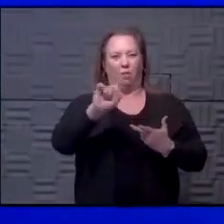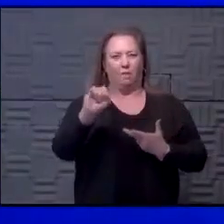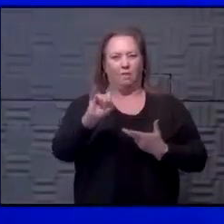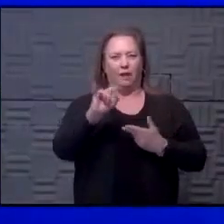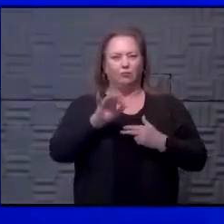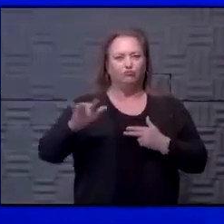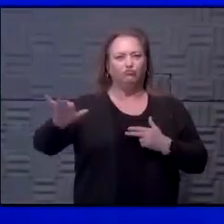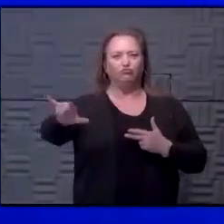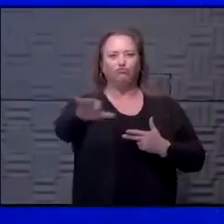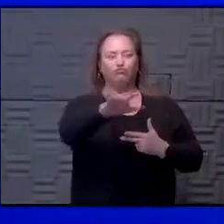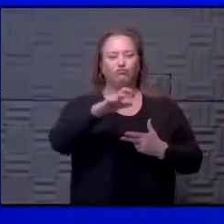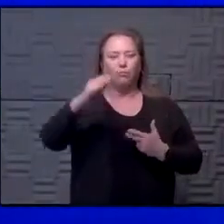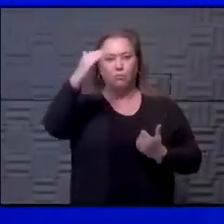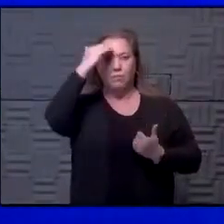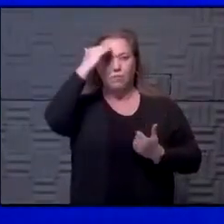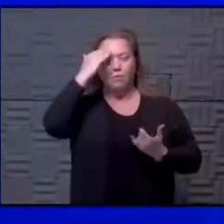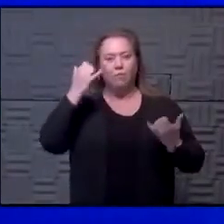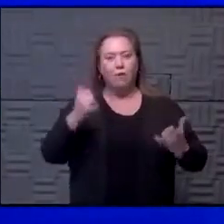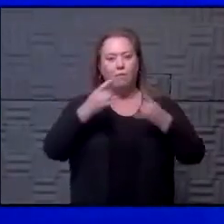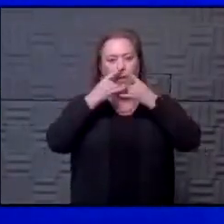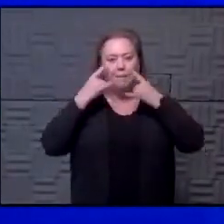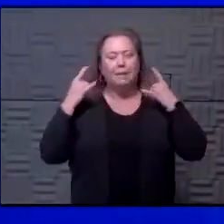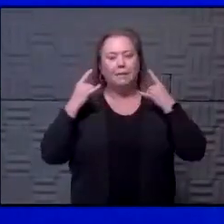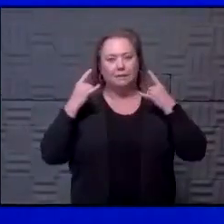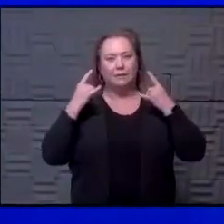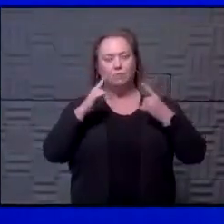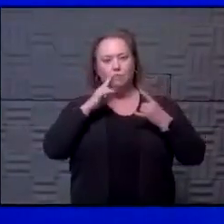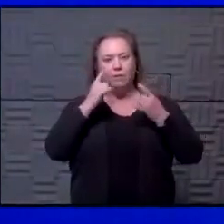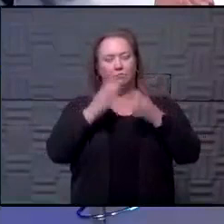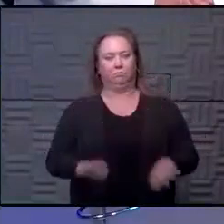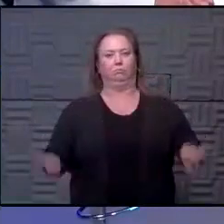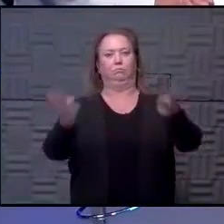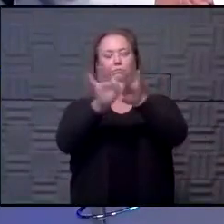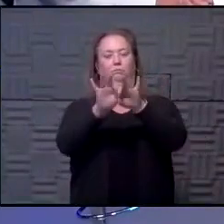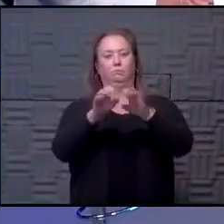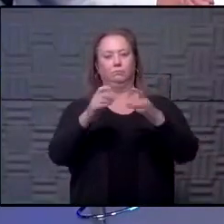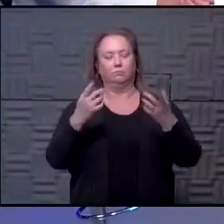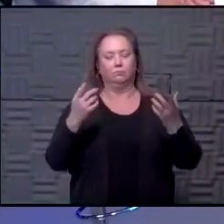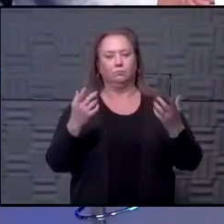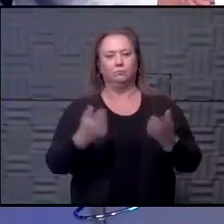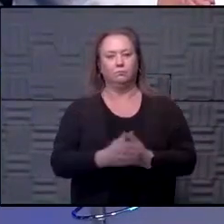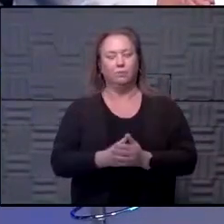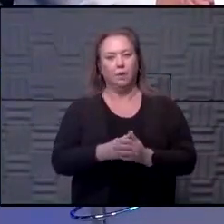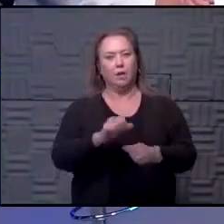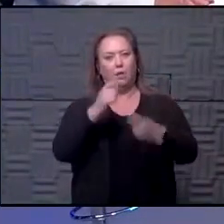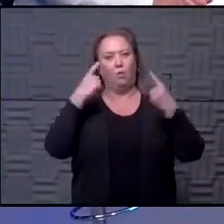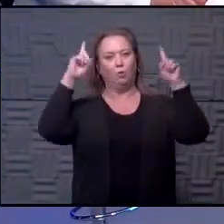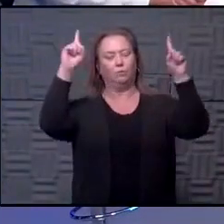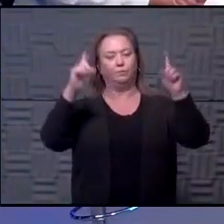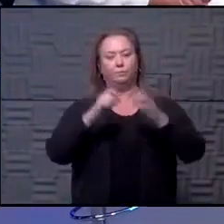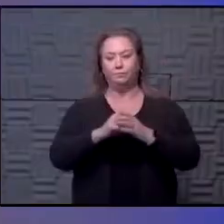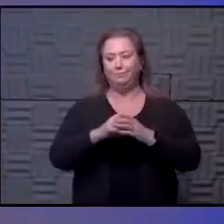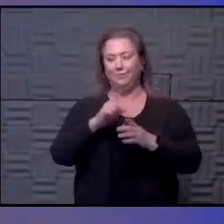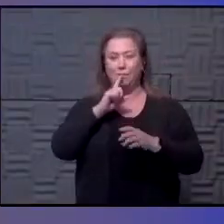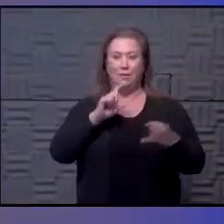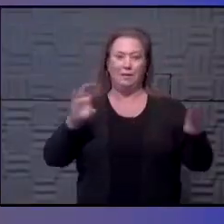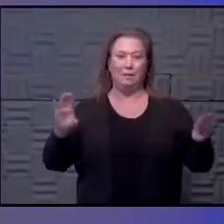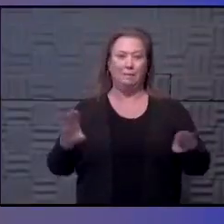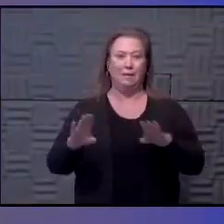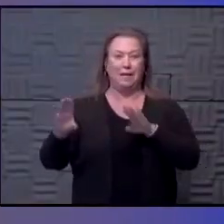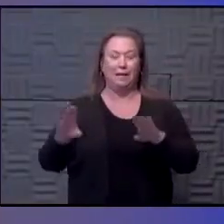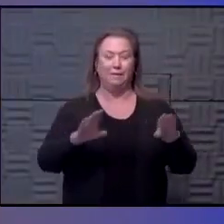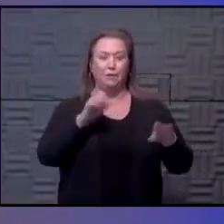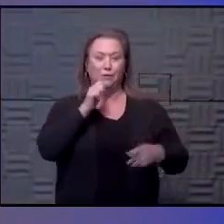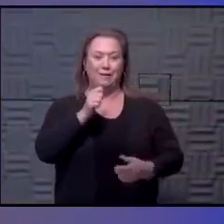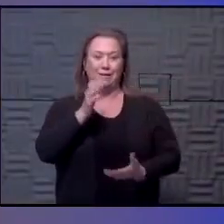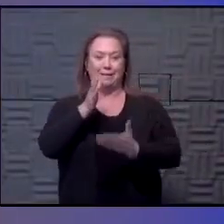there right now, to know that masking and distancing really work. And it really suggests perhaps the behavior shouldn't end, even with